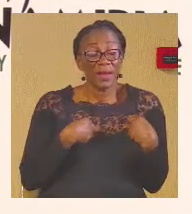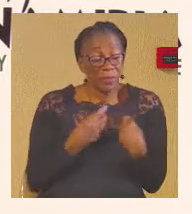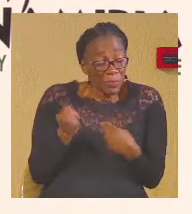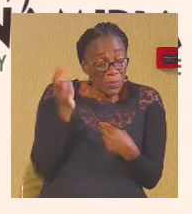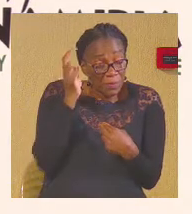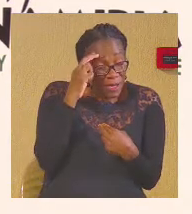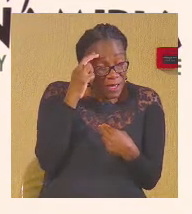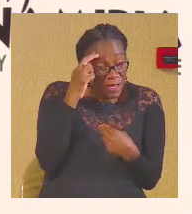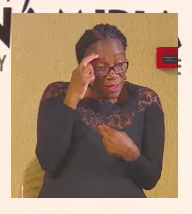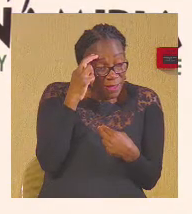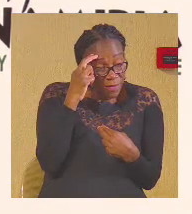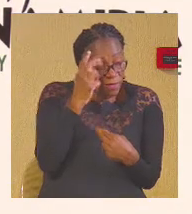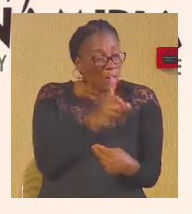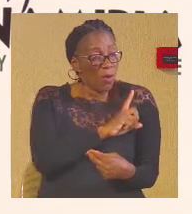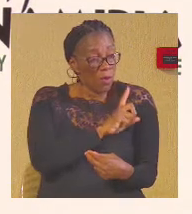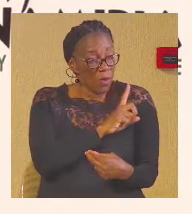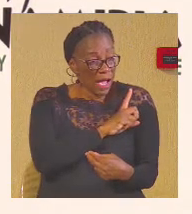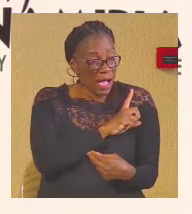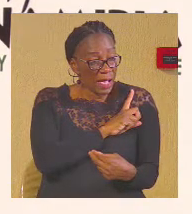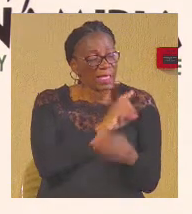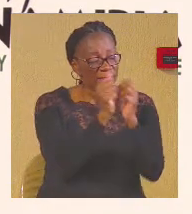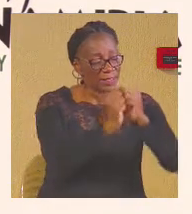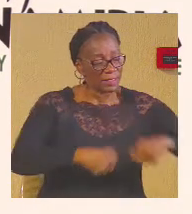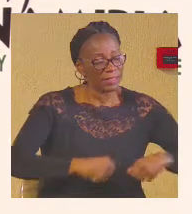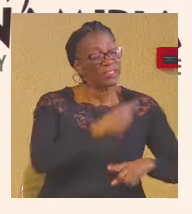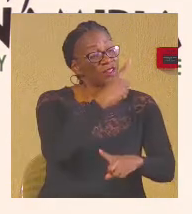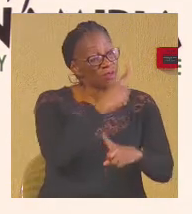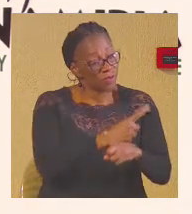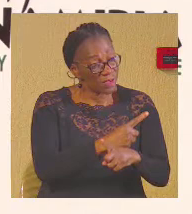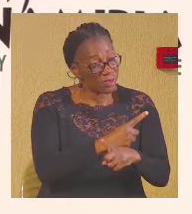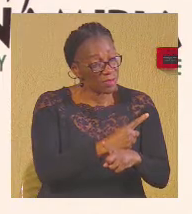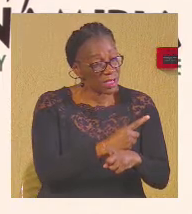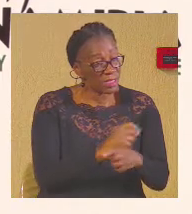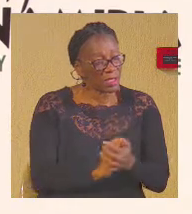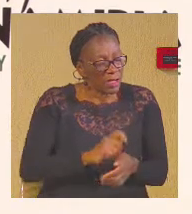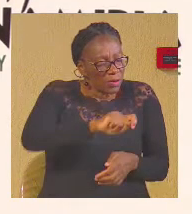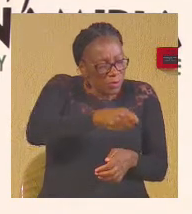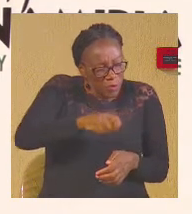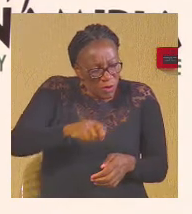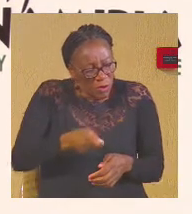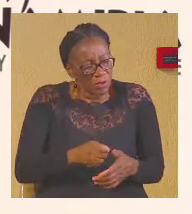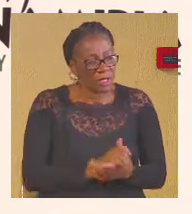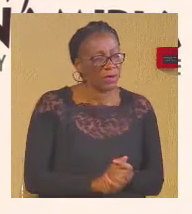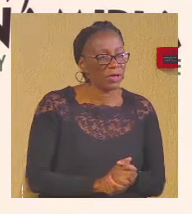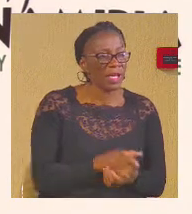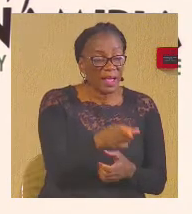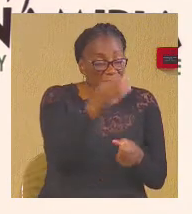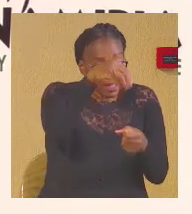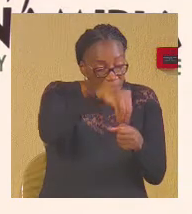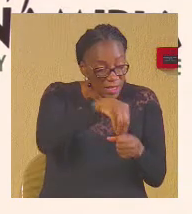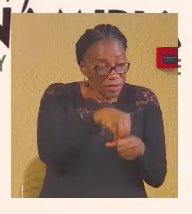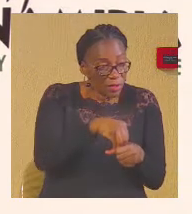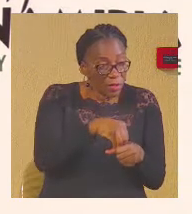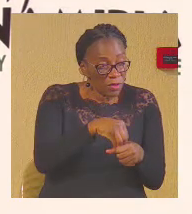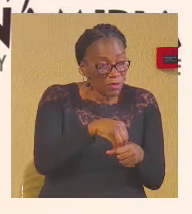the measures that the government has put in place. And that also includes now psychosocial support for the people who are in quarantine